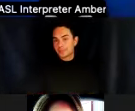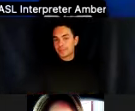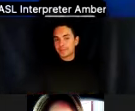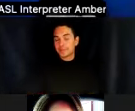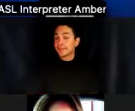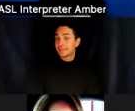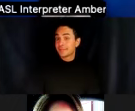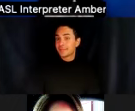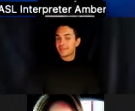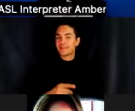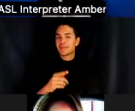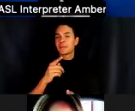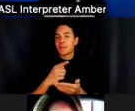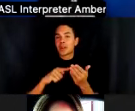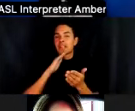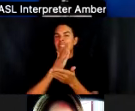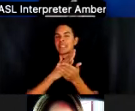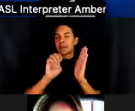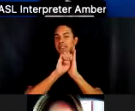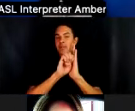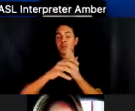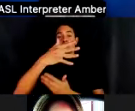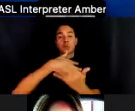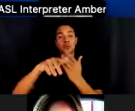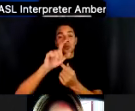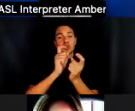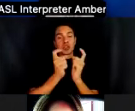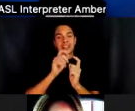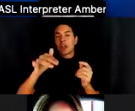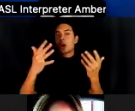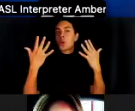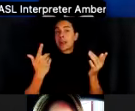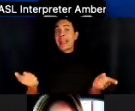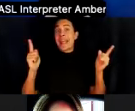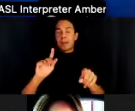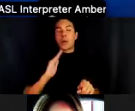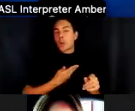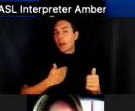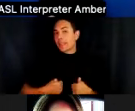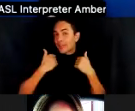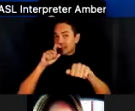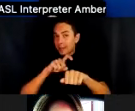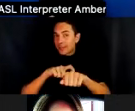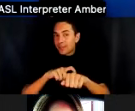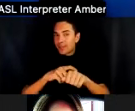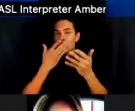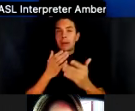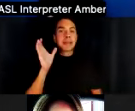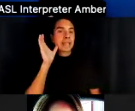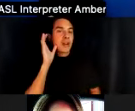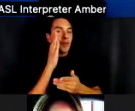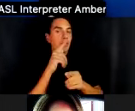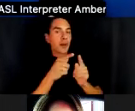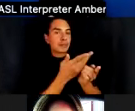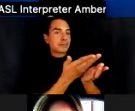So, what are some examples of social change that have already occurred in our lifetime? Want to hear from some of you if you have